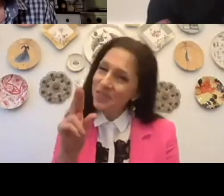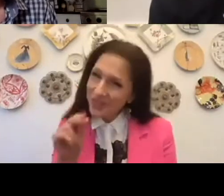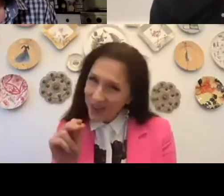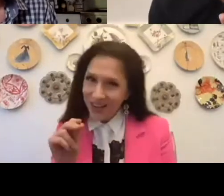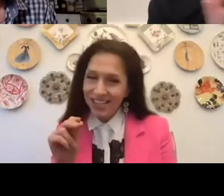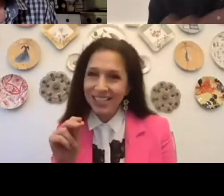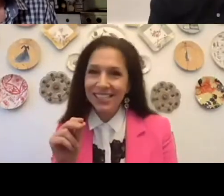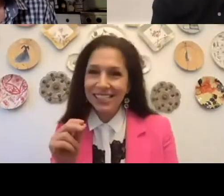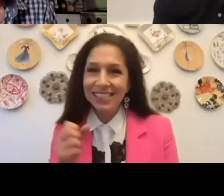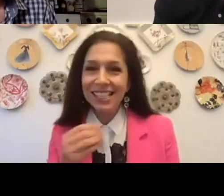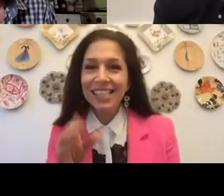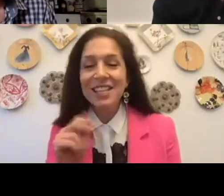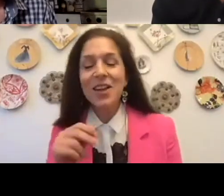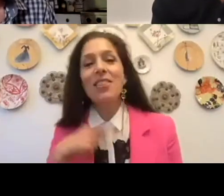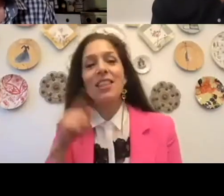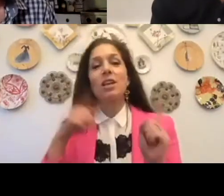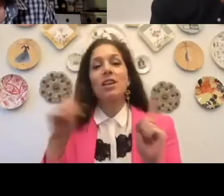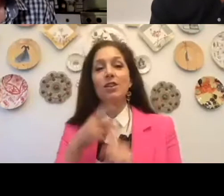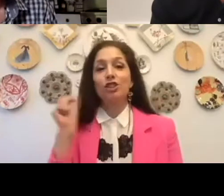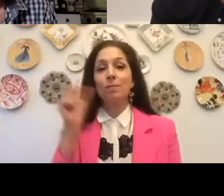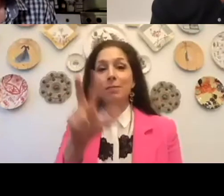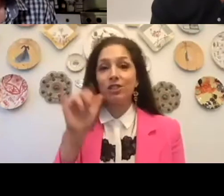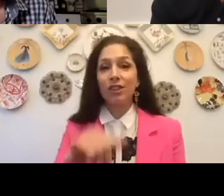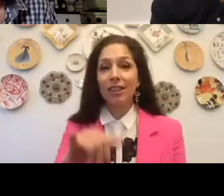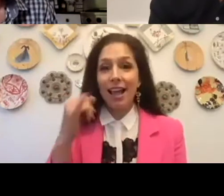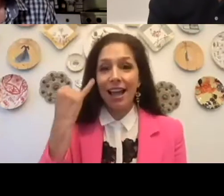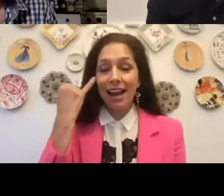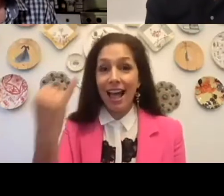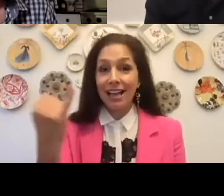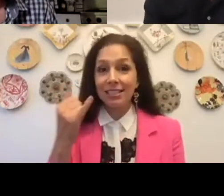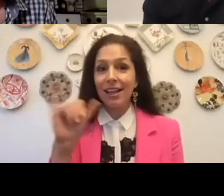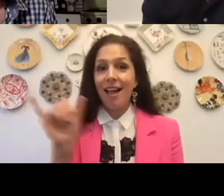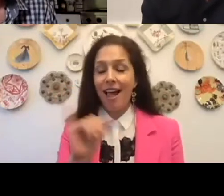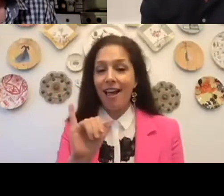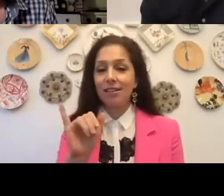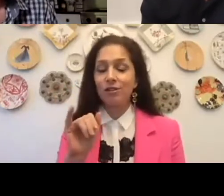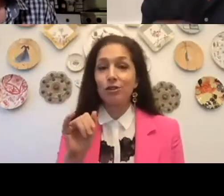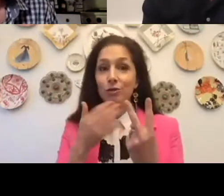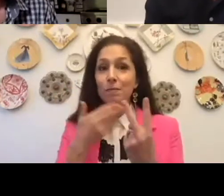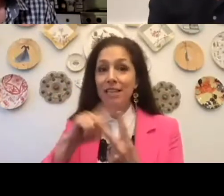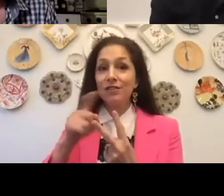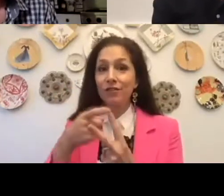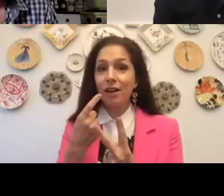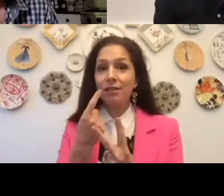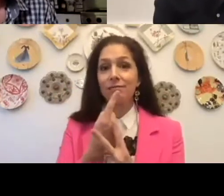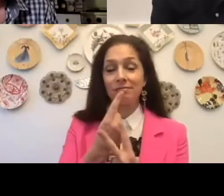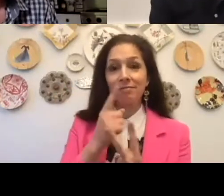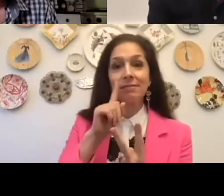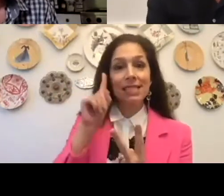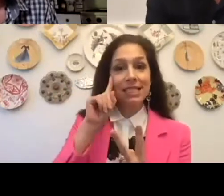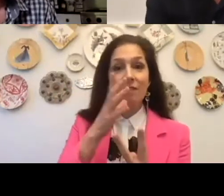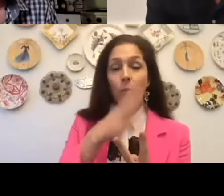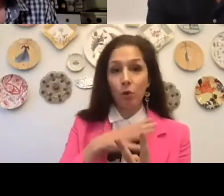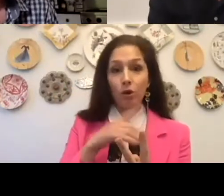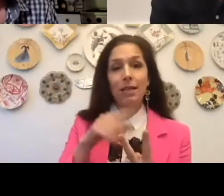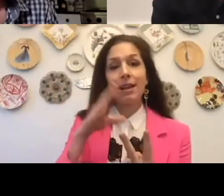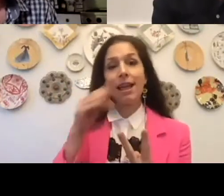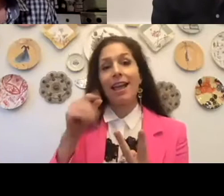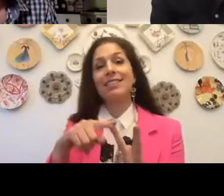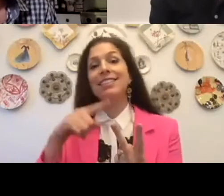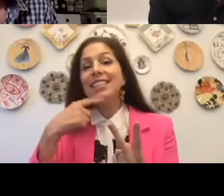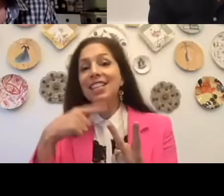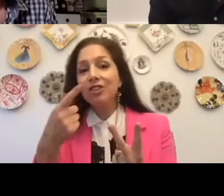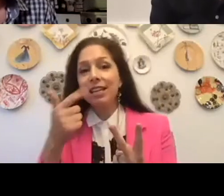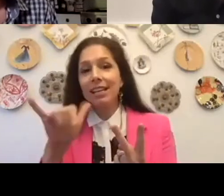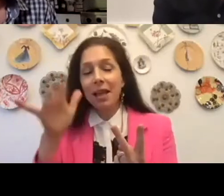Again, yes and no. I think when we first pitched the idea, it was two best friends. One was going to be